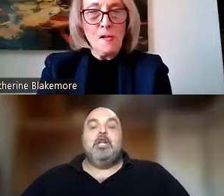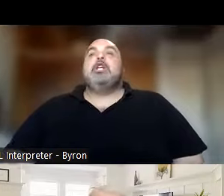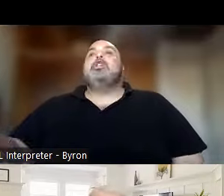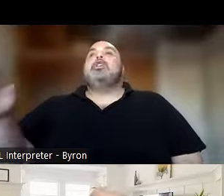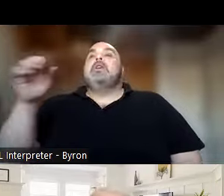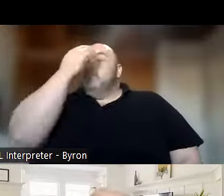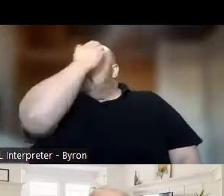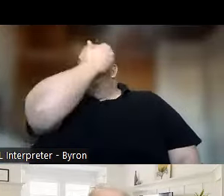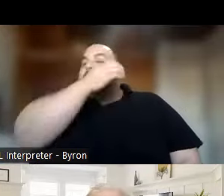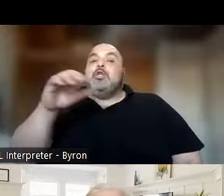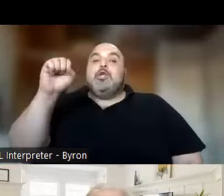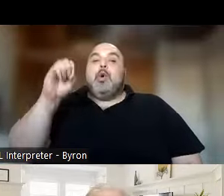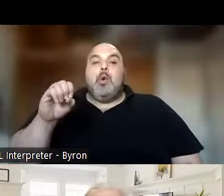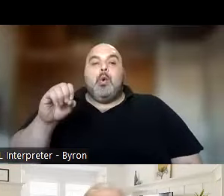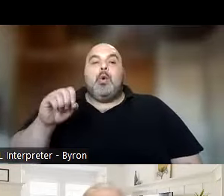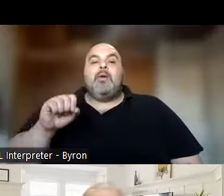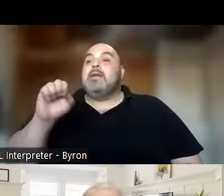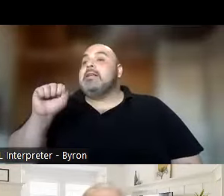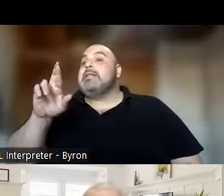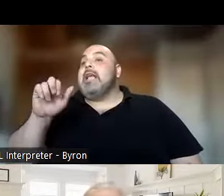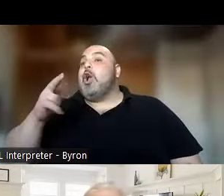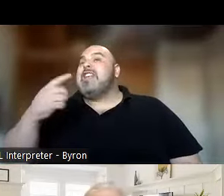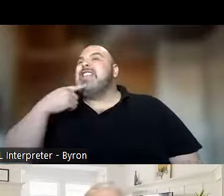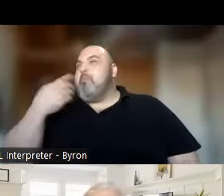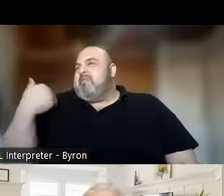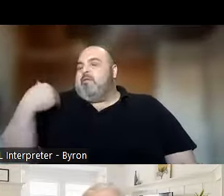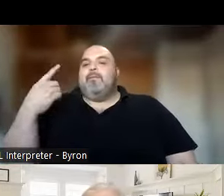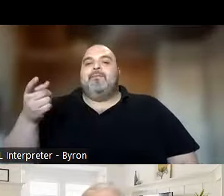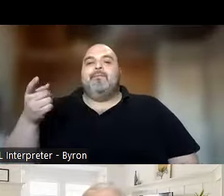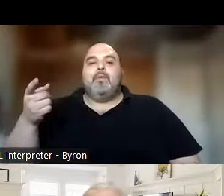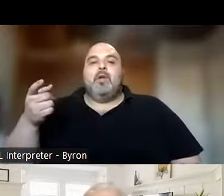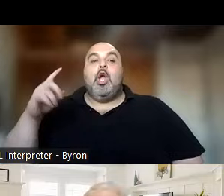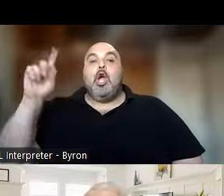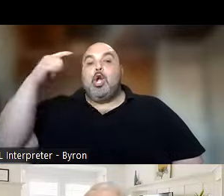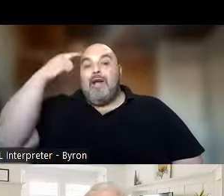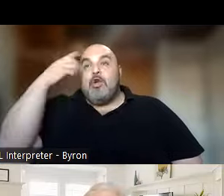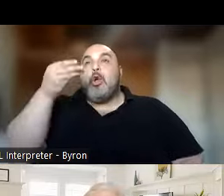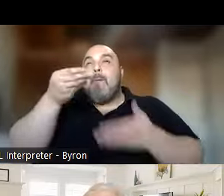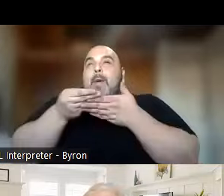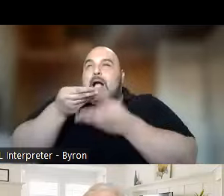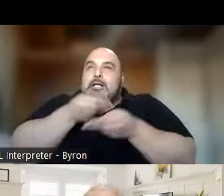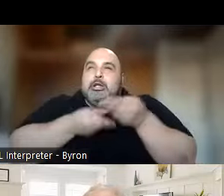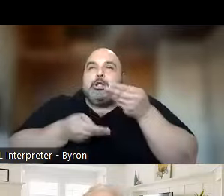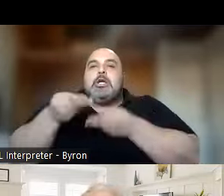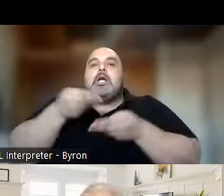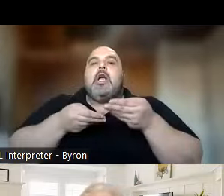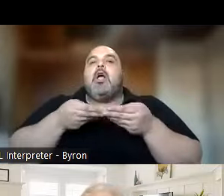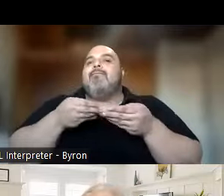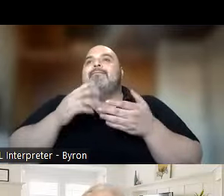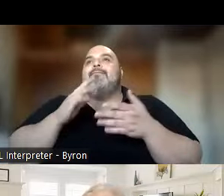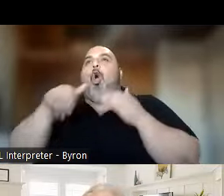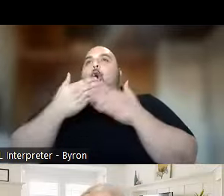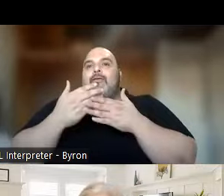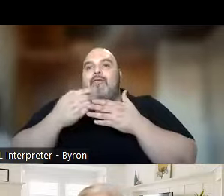So as Sarah said earlier, the governor's budget, I think all of us in the